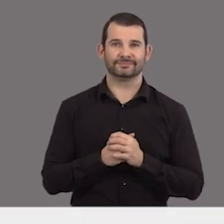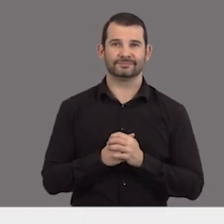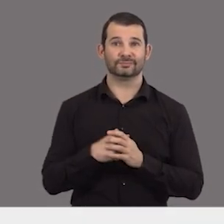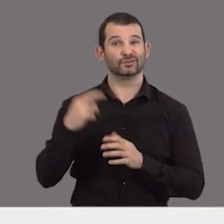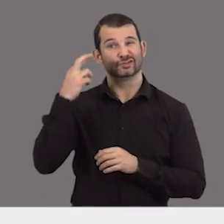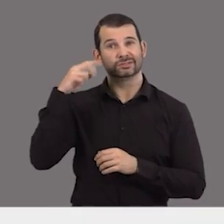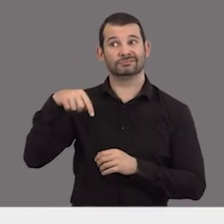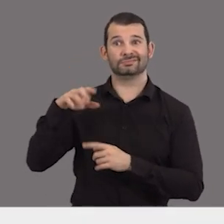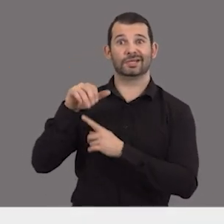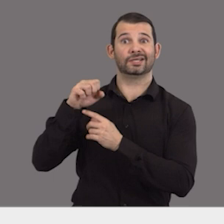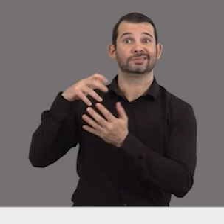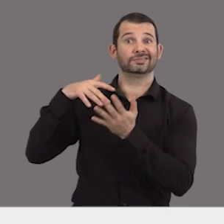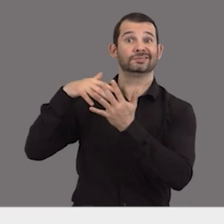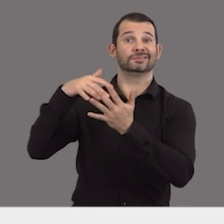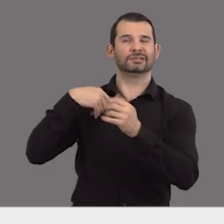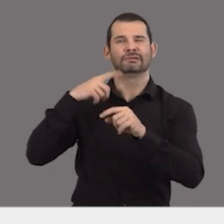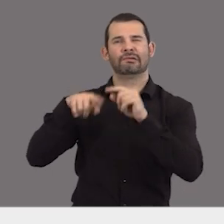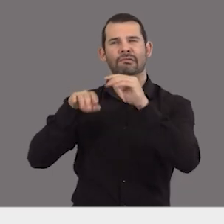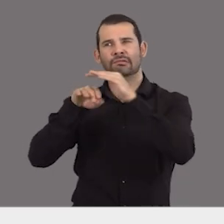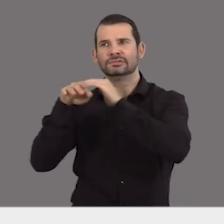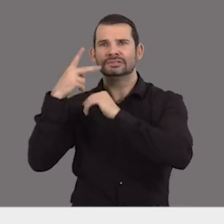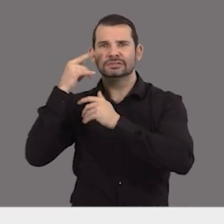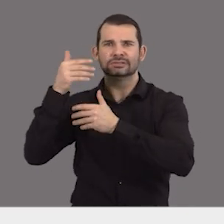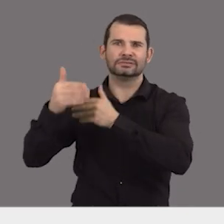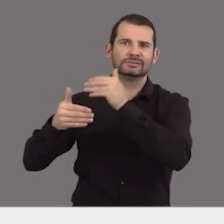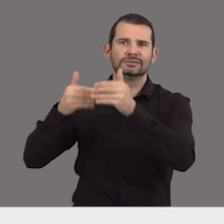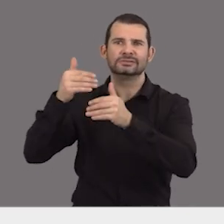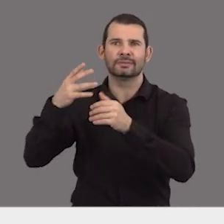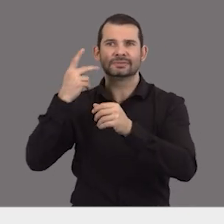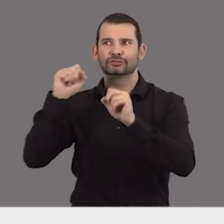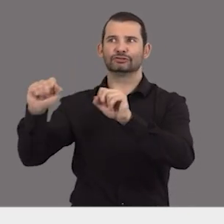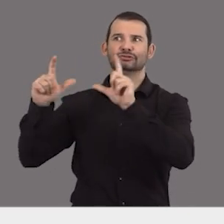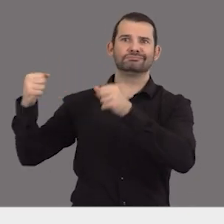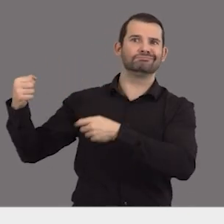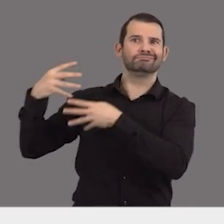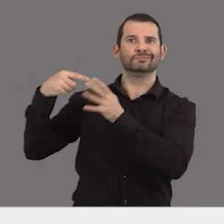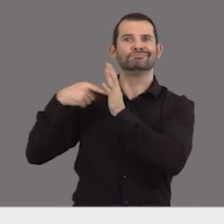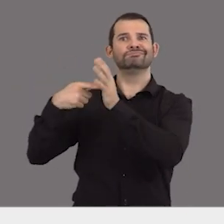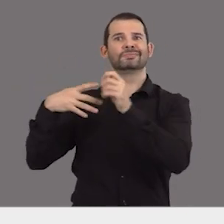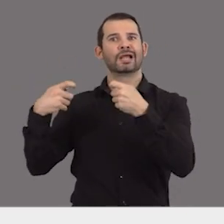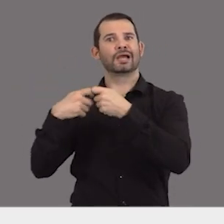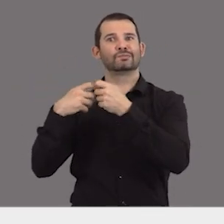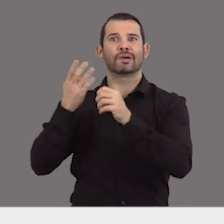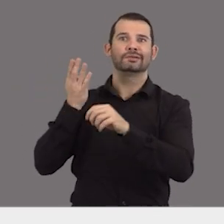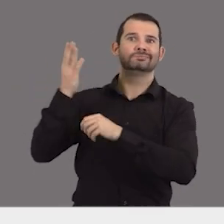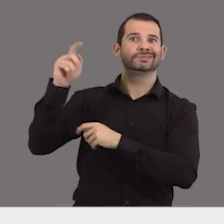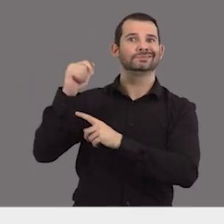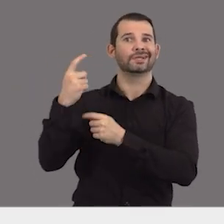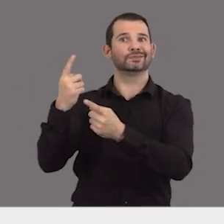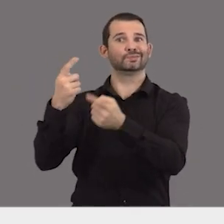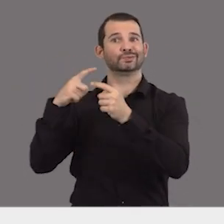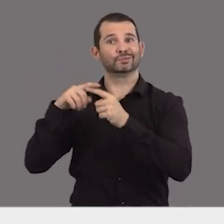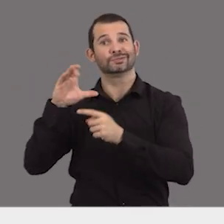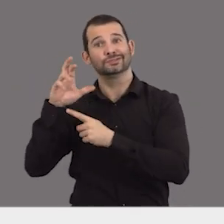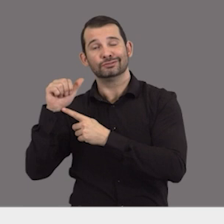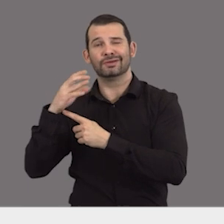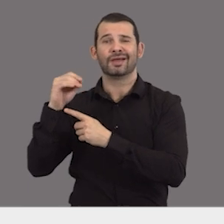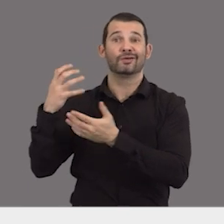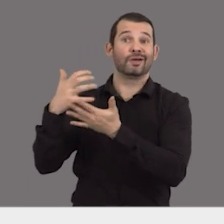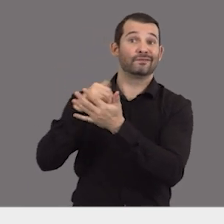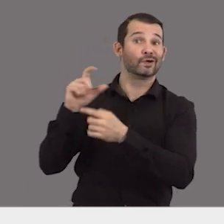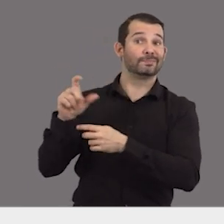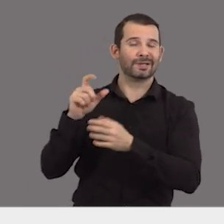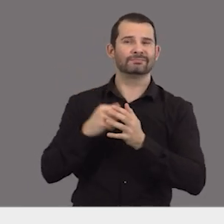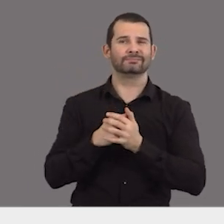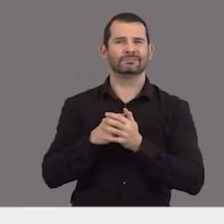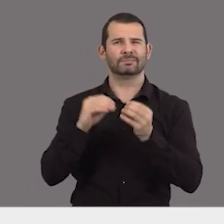Since this is a case study, we can't access the steps and screens used to electronically submit the tax returns to the CRA and Revenue